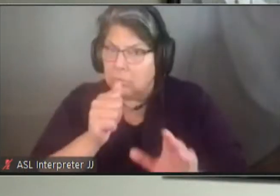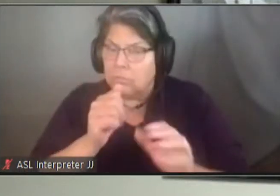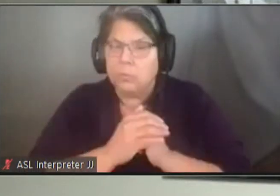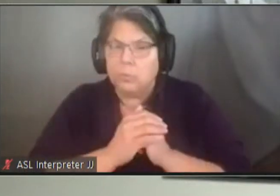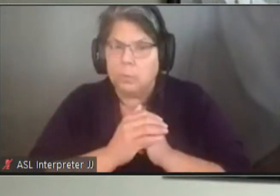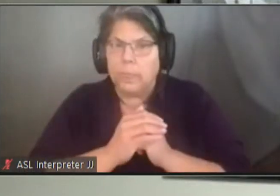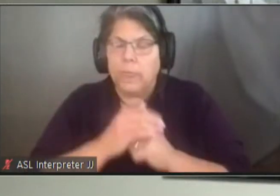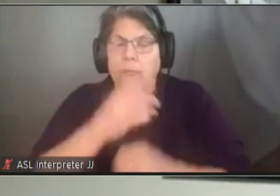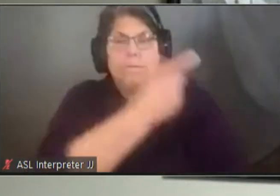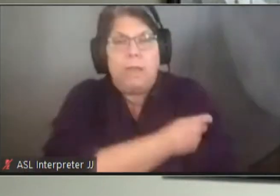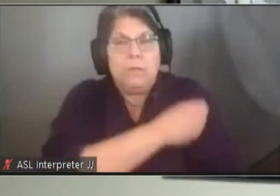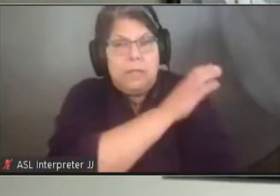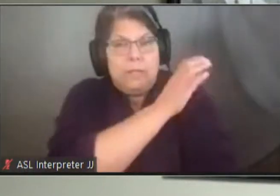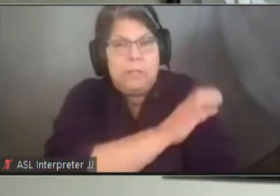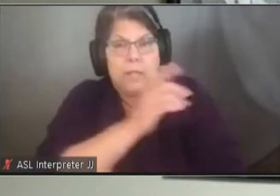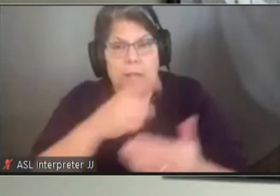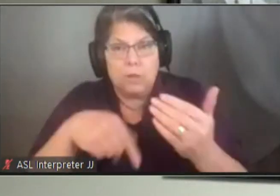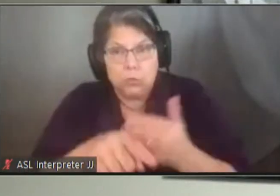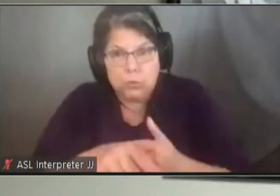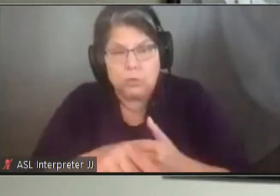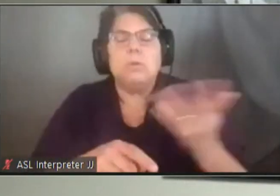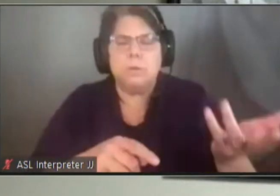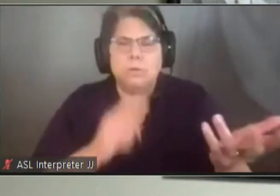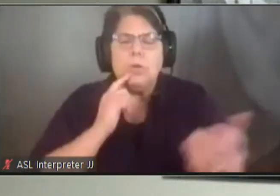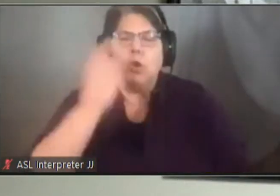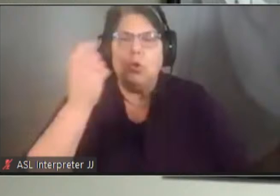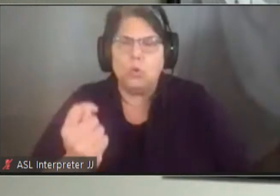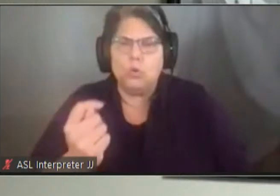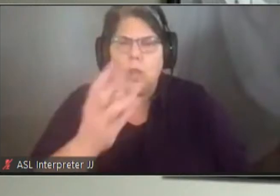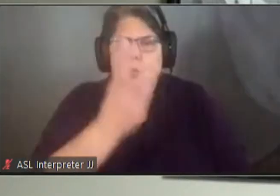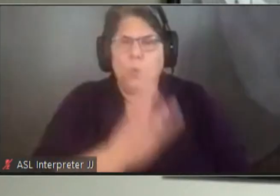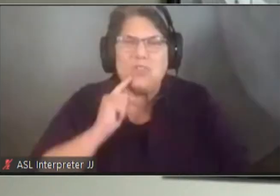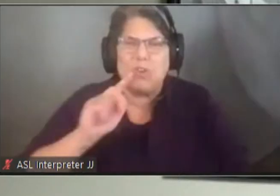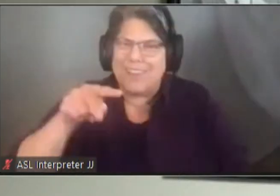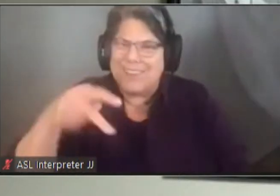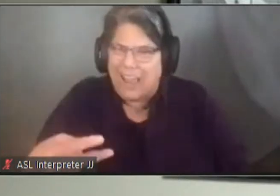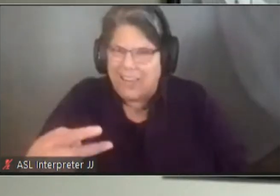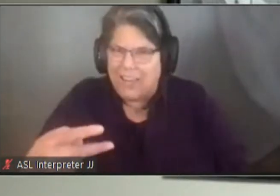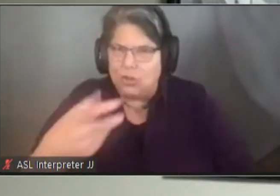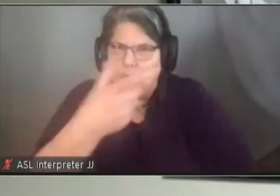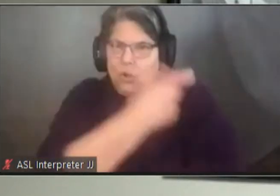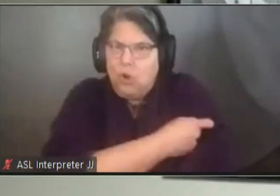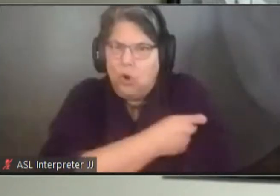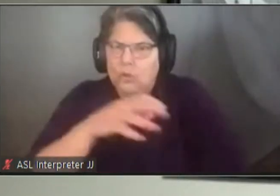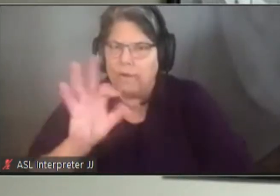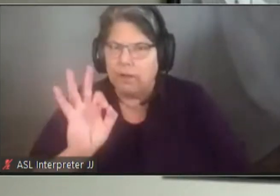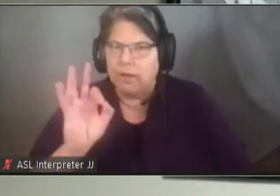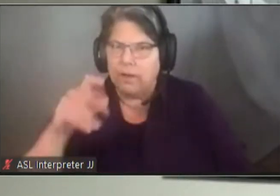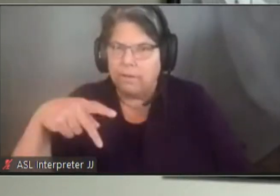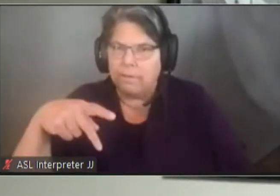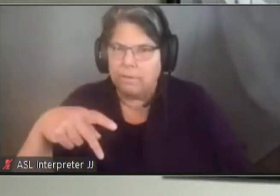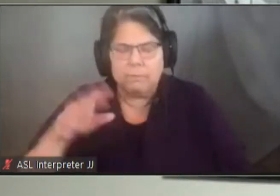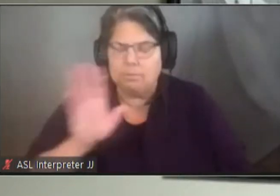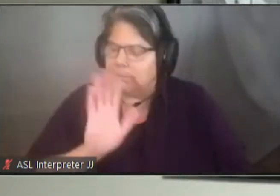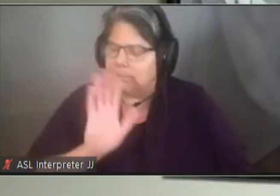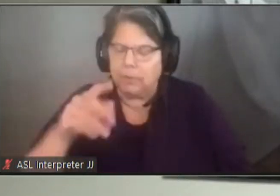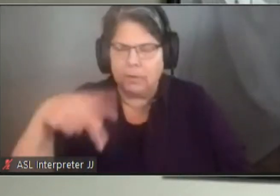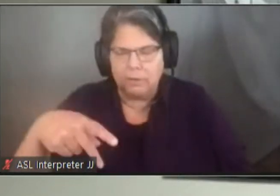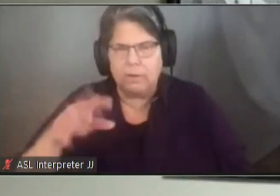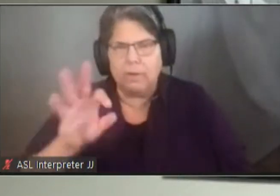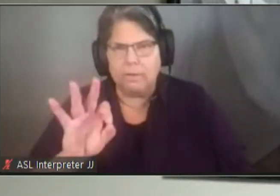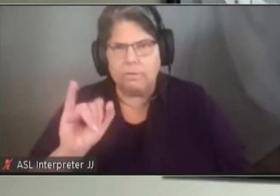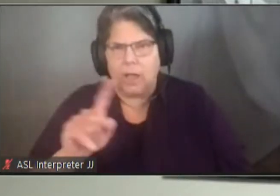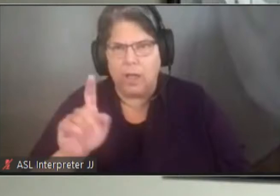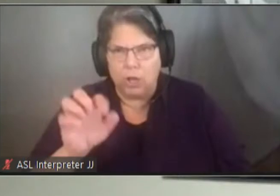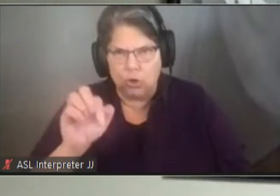clinics next week include Tuesday and Wednesday second dose Pfizer offered by the county, and several of the clinics also